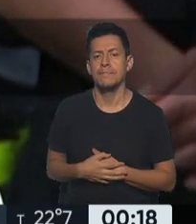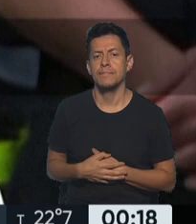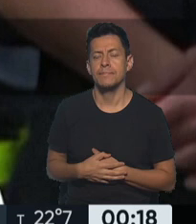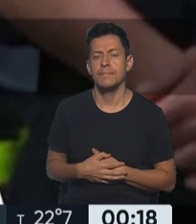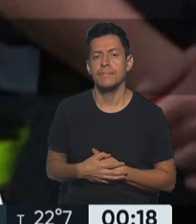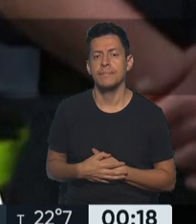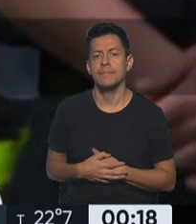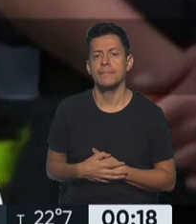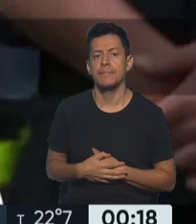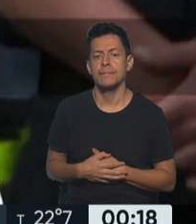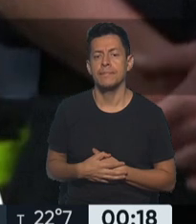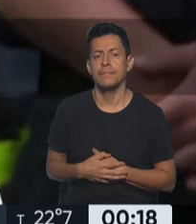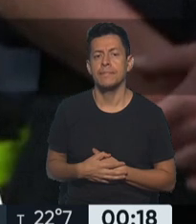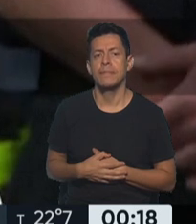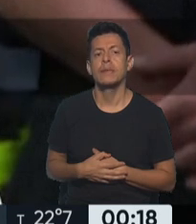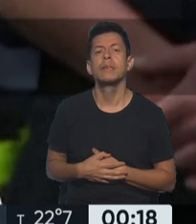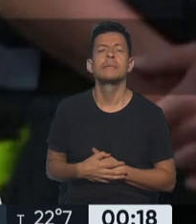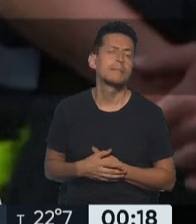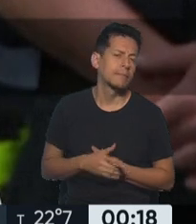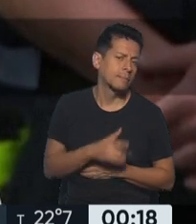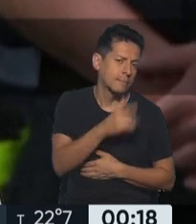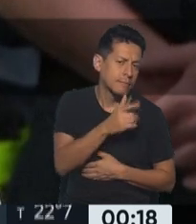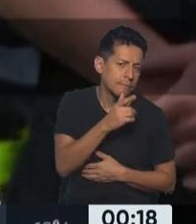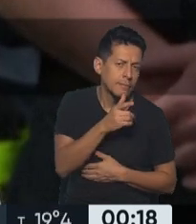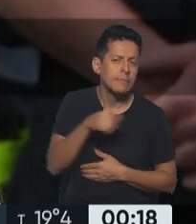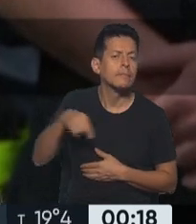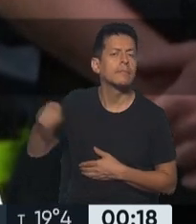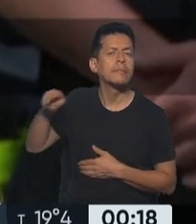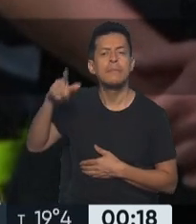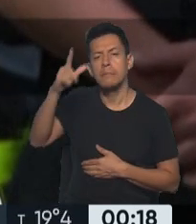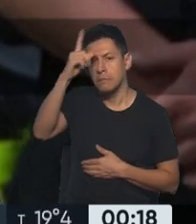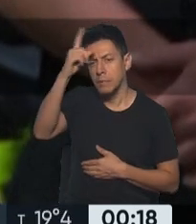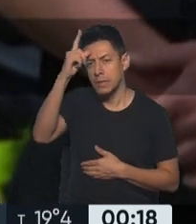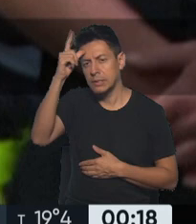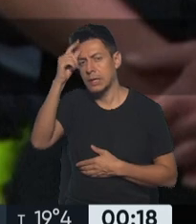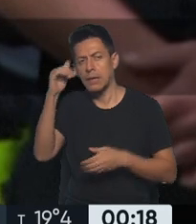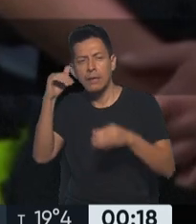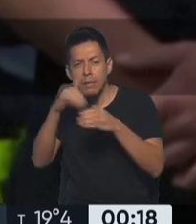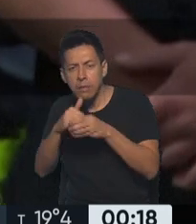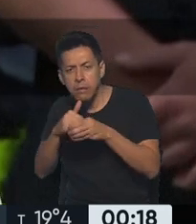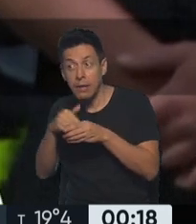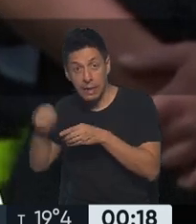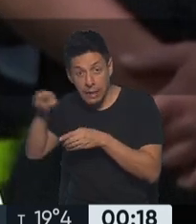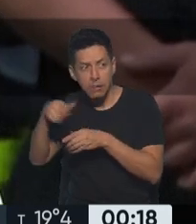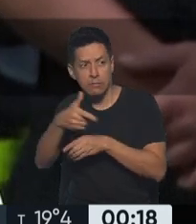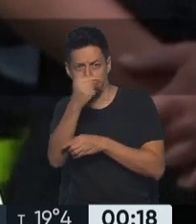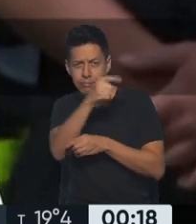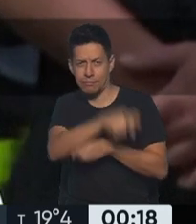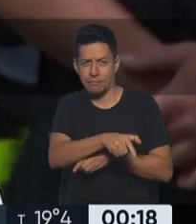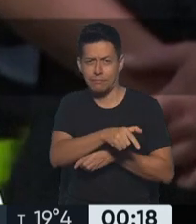he himself is deceased and is believed that responding officers killed him.